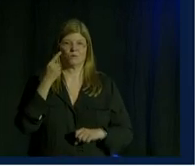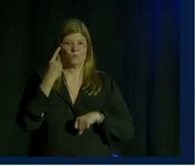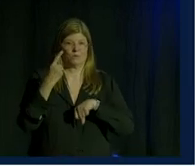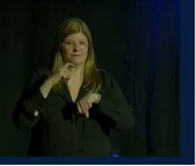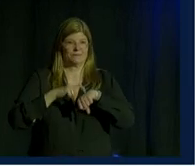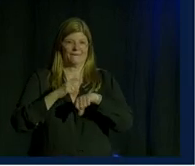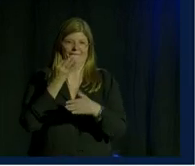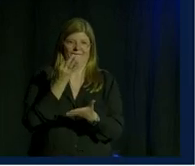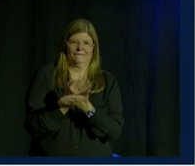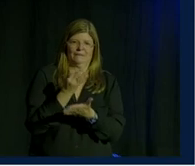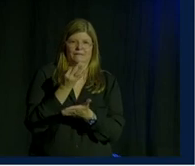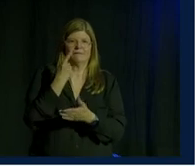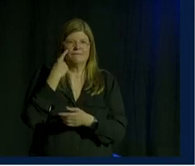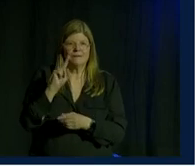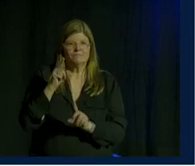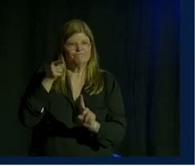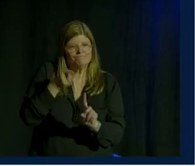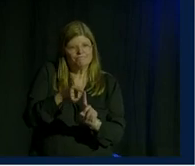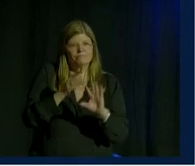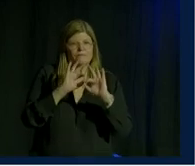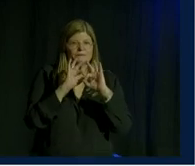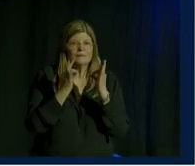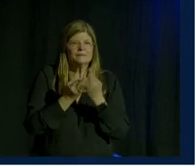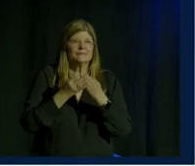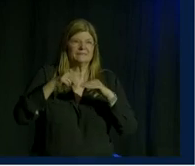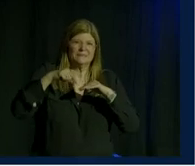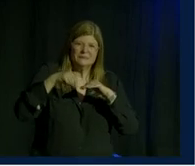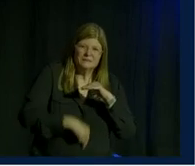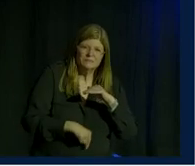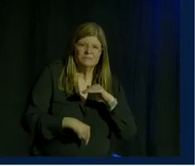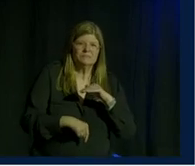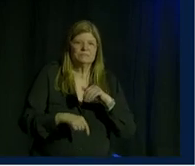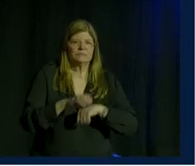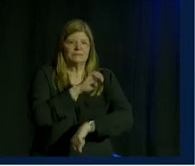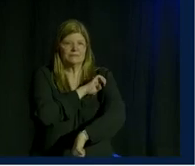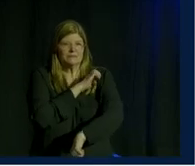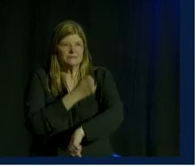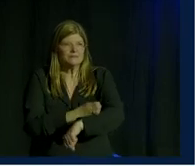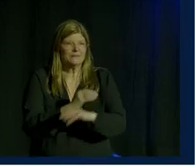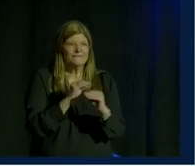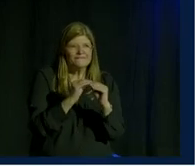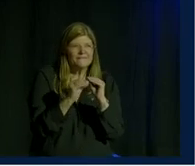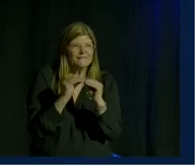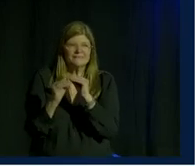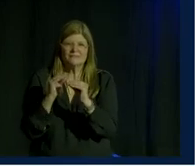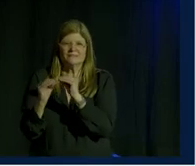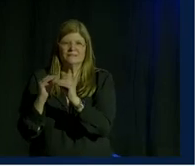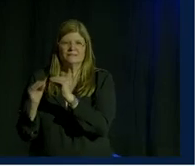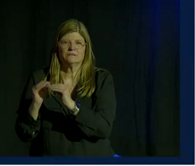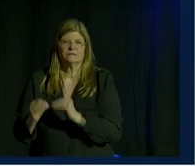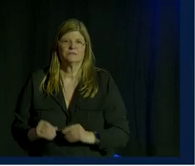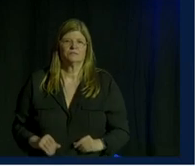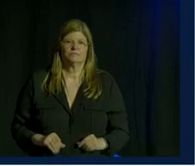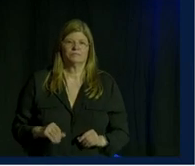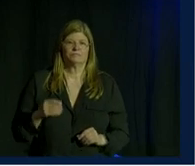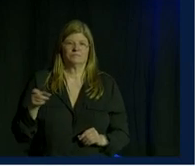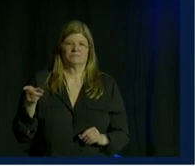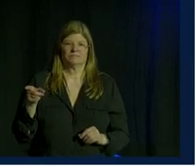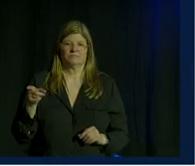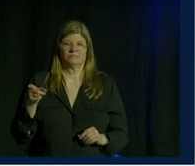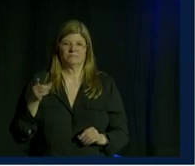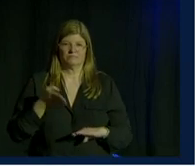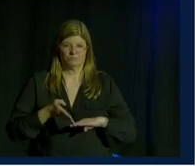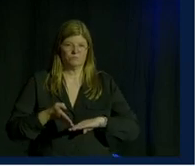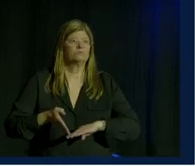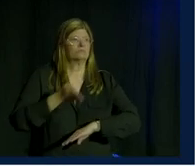deep energy retrofits. Additionally, Pepco is entering the scene as well for energy efficiency. And finally, I'll mention that in the Clean Energy